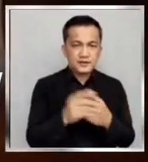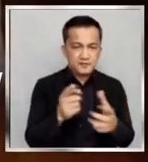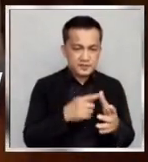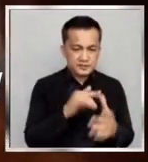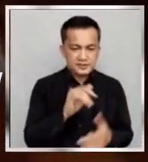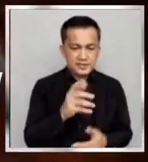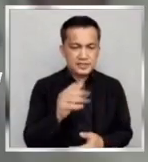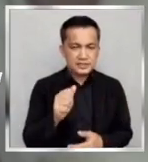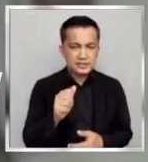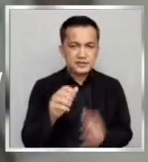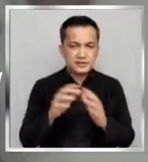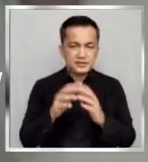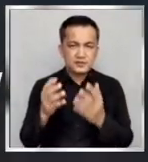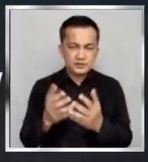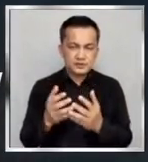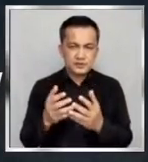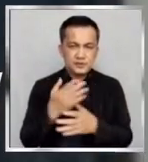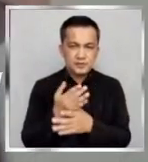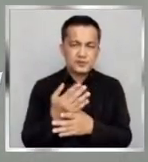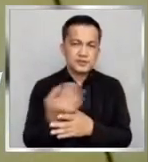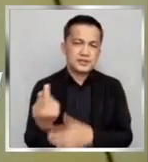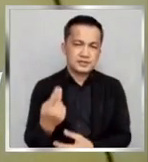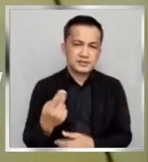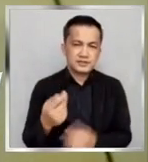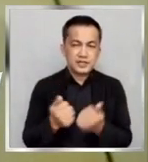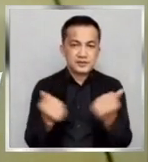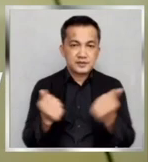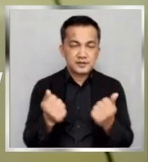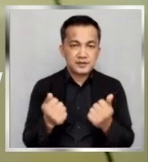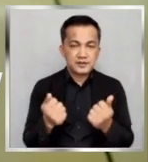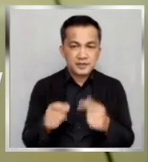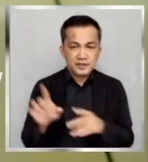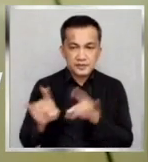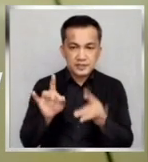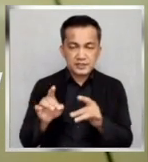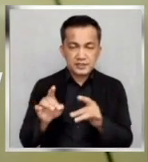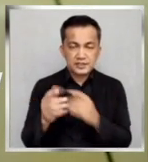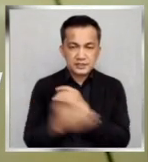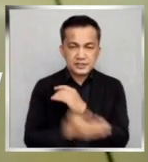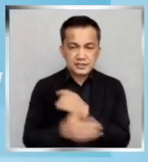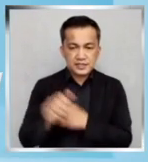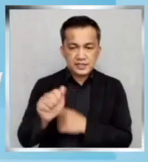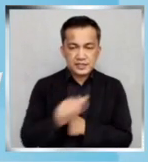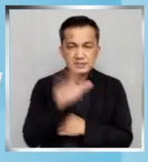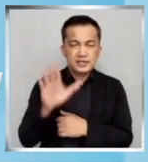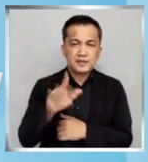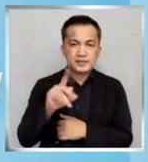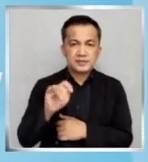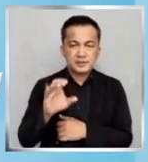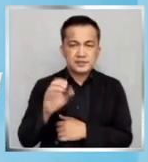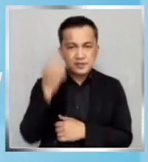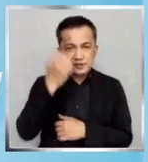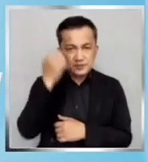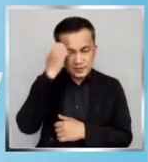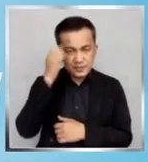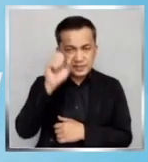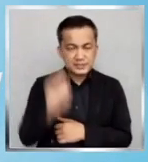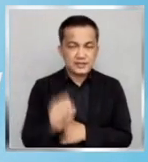The World Between Us. Available ito sa piling mga bansa sa Asia-Pacific, sa Europe at South America.